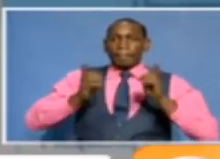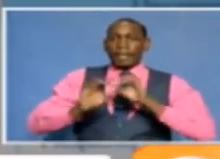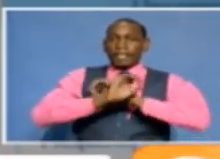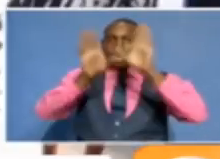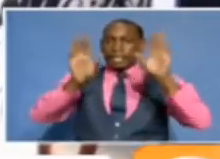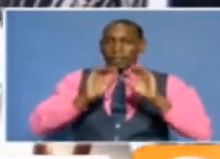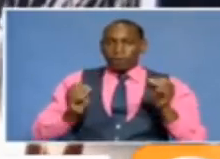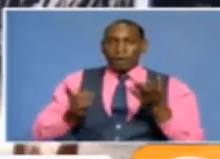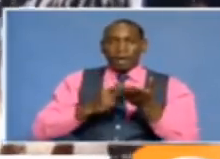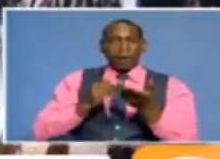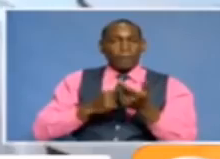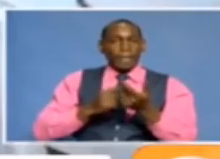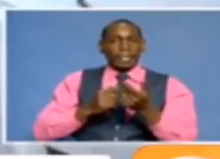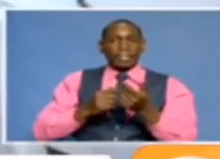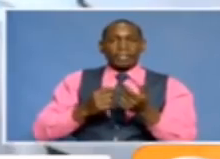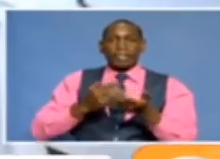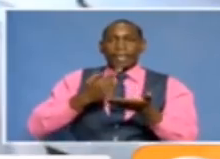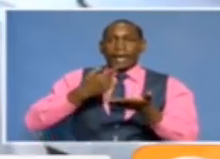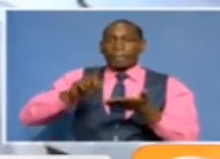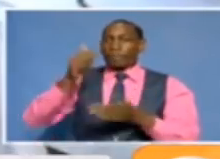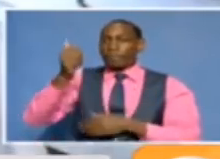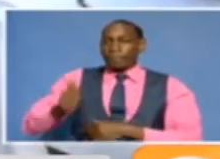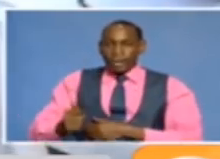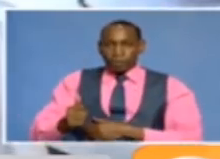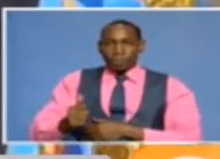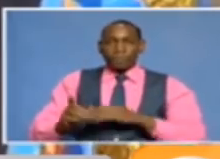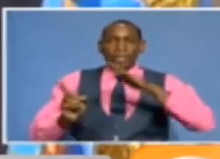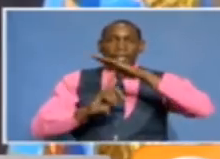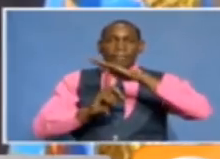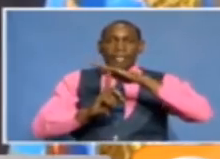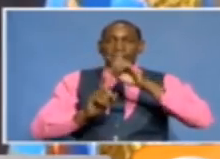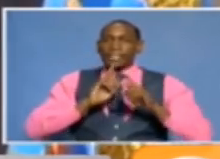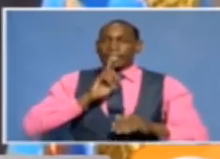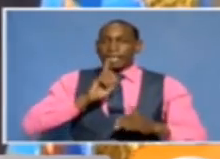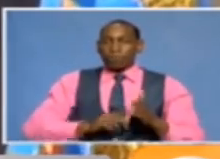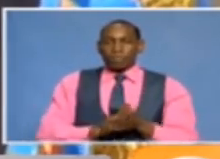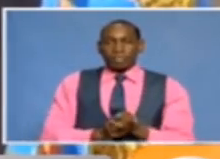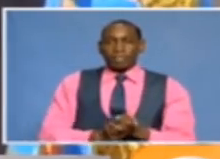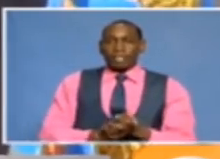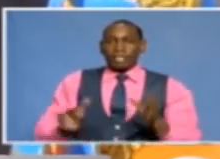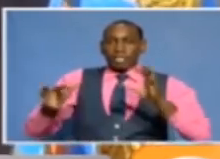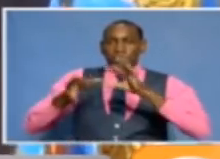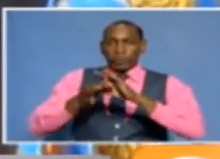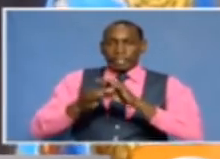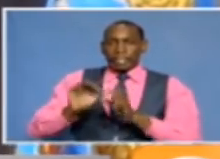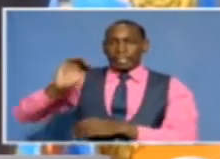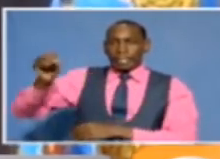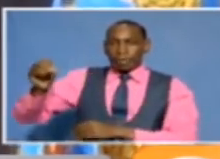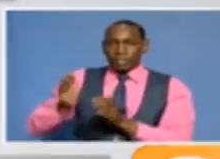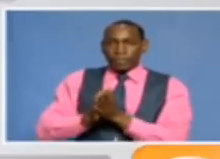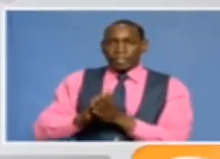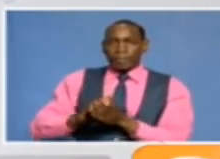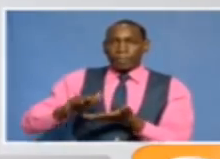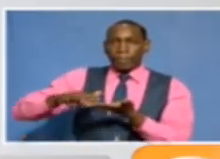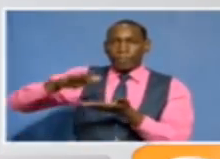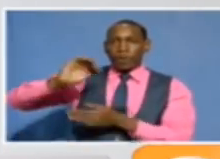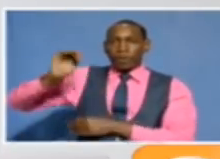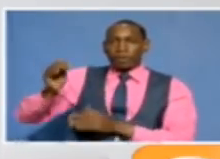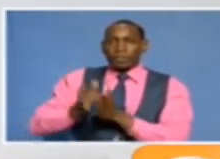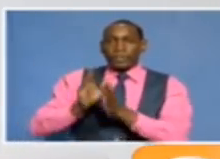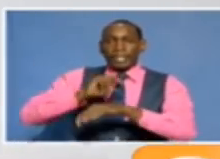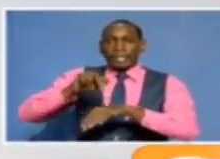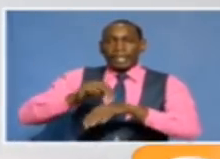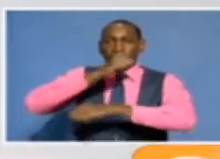clear how many more are yet to be approved. According to the ministry, however, only those joining county, extra county, and